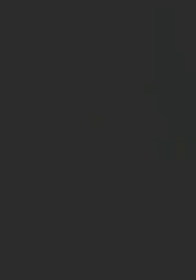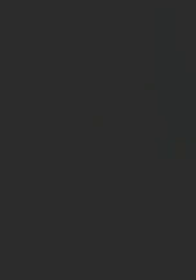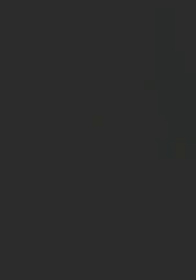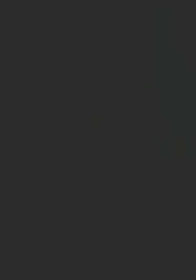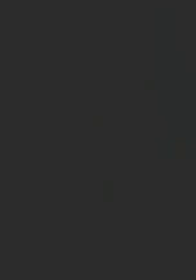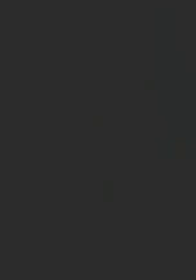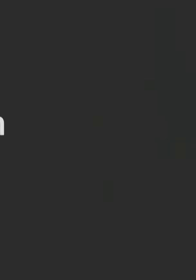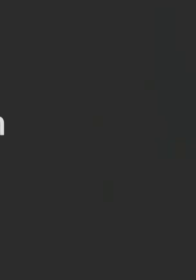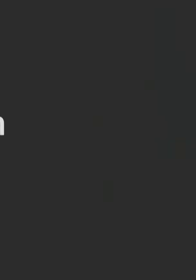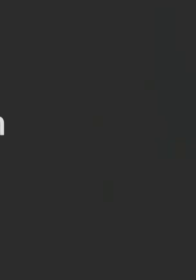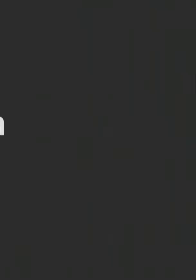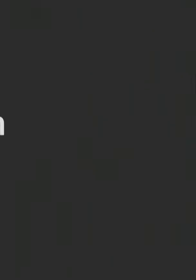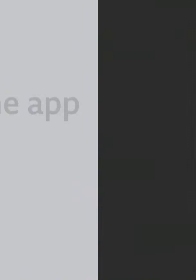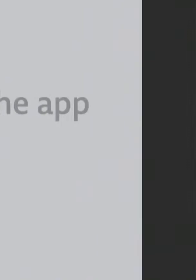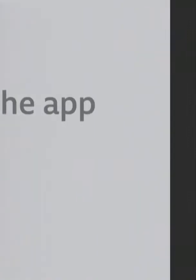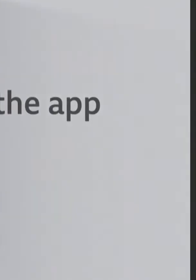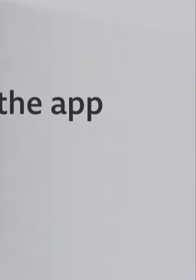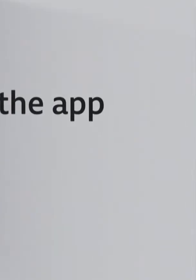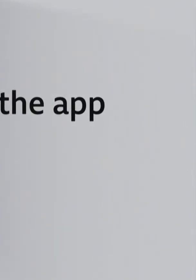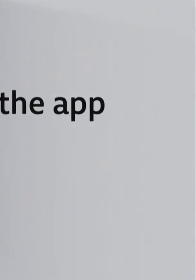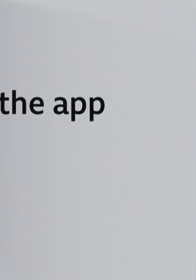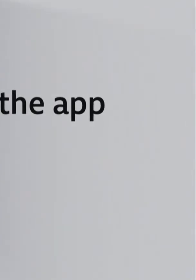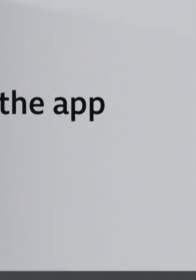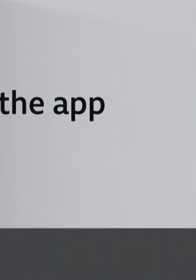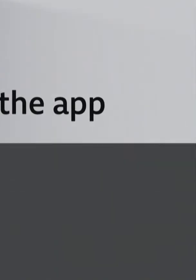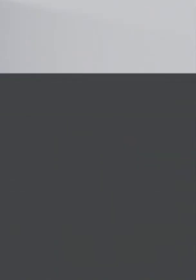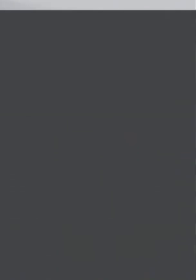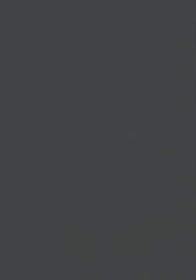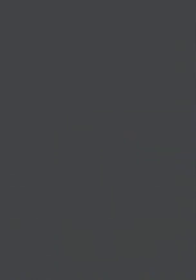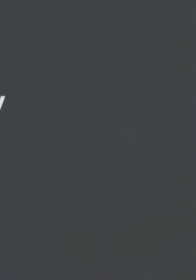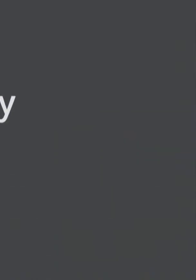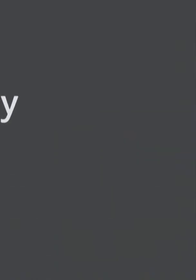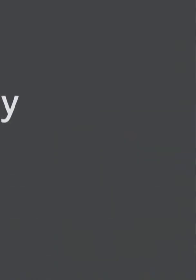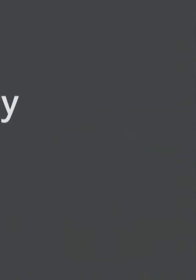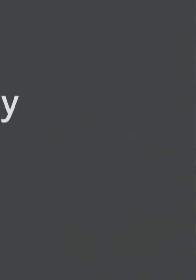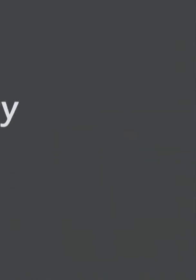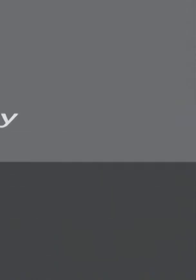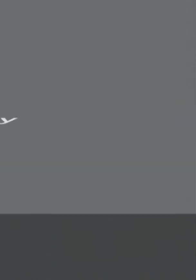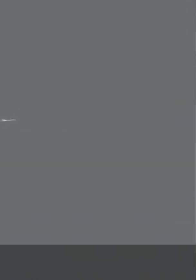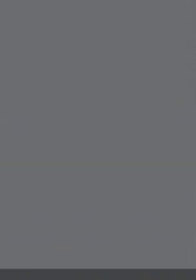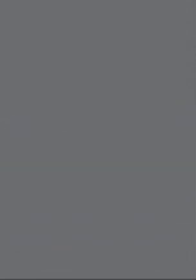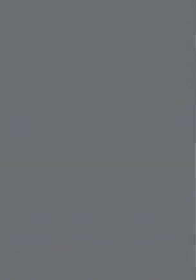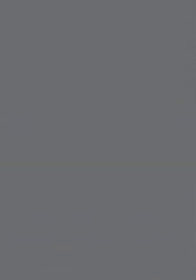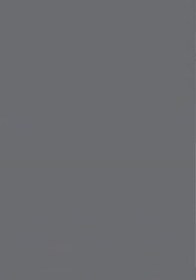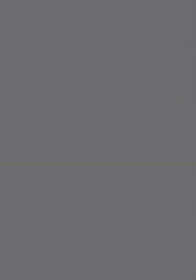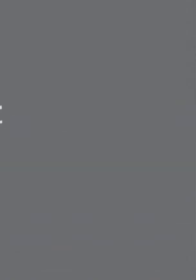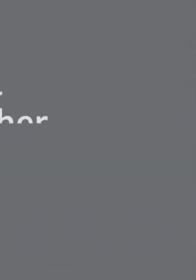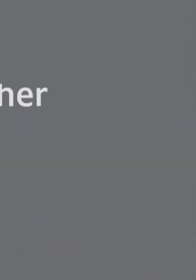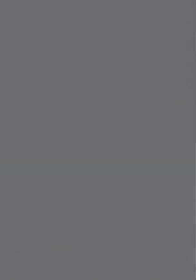See the headlines as they happen and watch BBC News live in the app and get the full story with